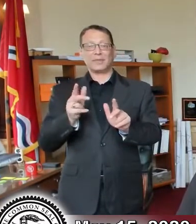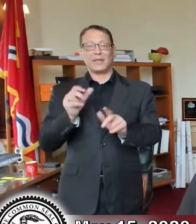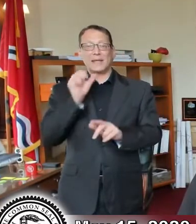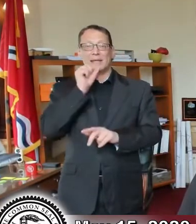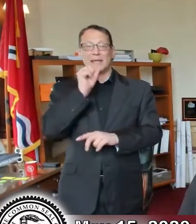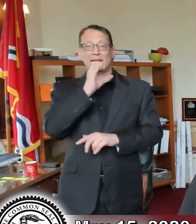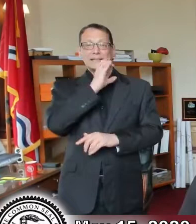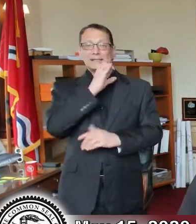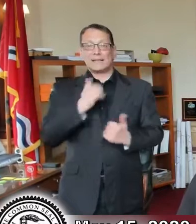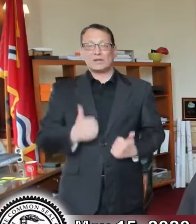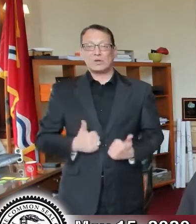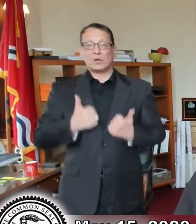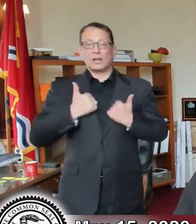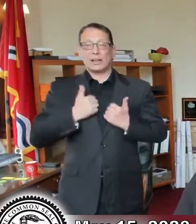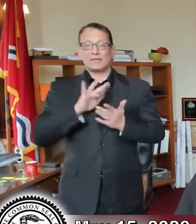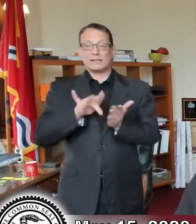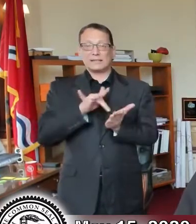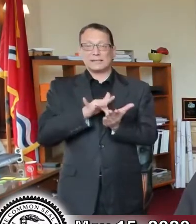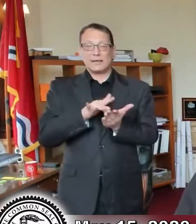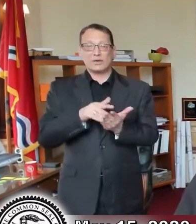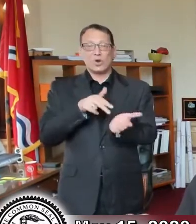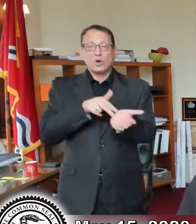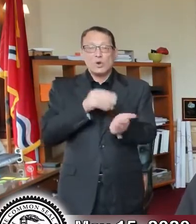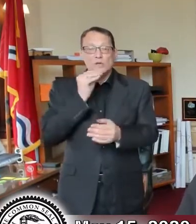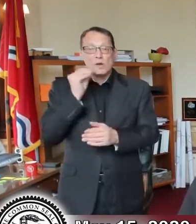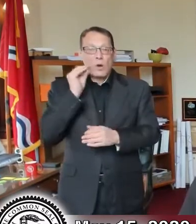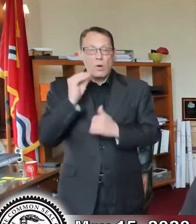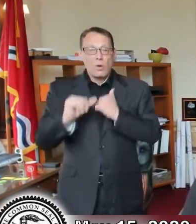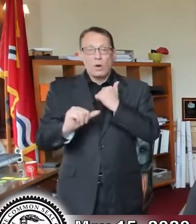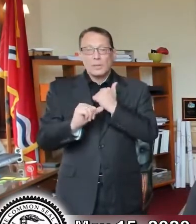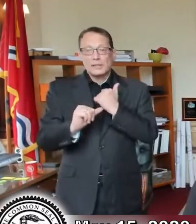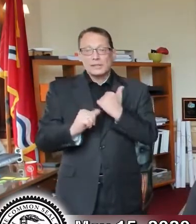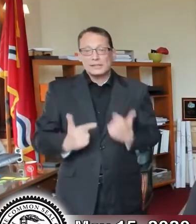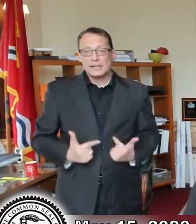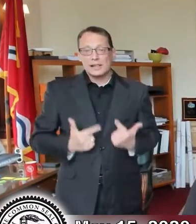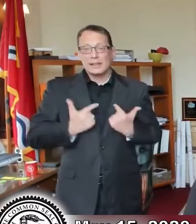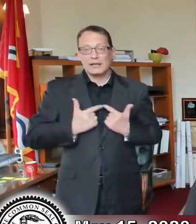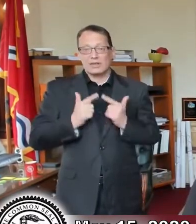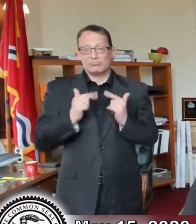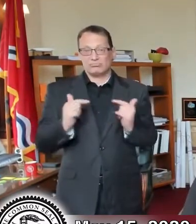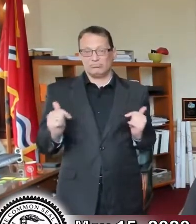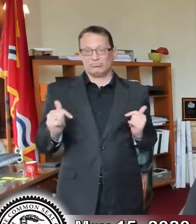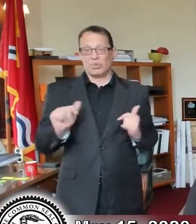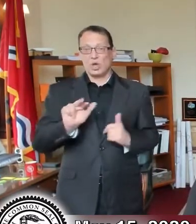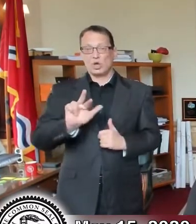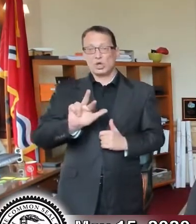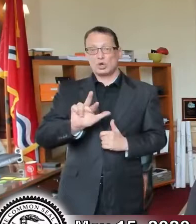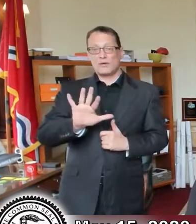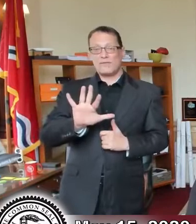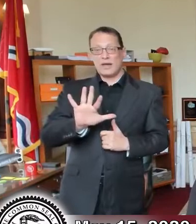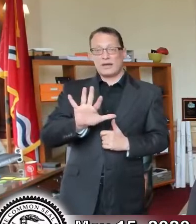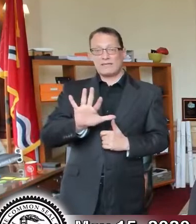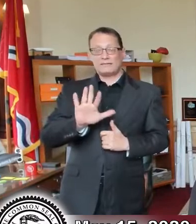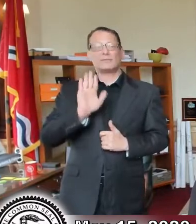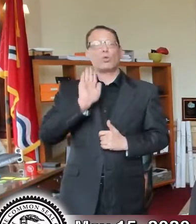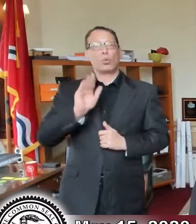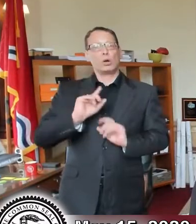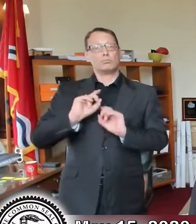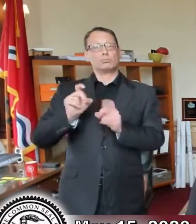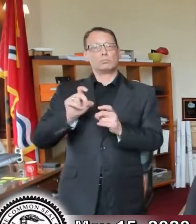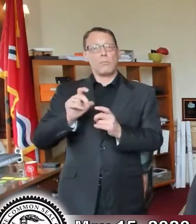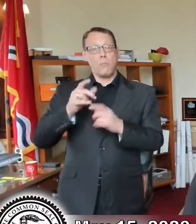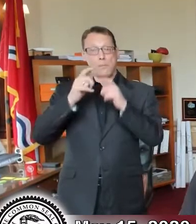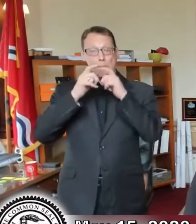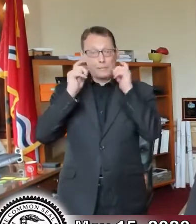senior living centers, nursing homes, assisted living, etc. 35 of them, we are delivering